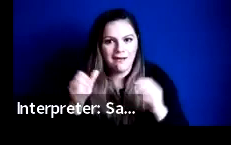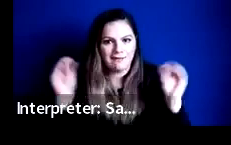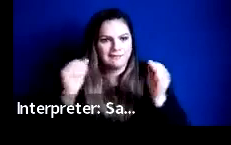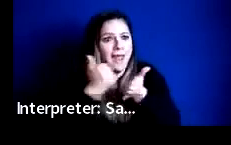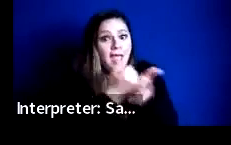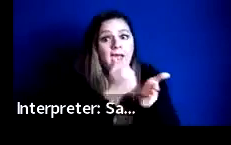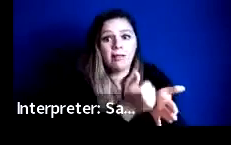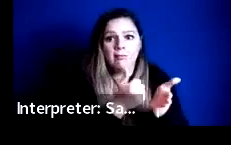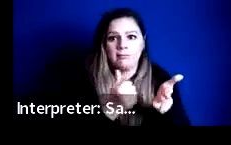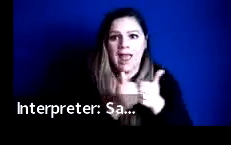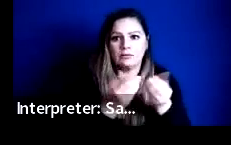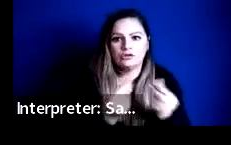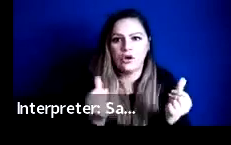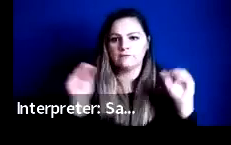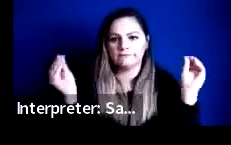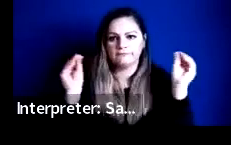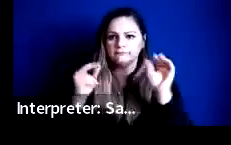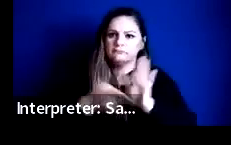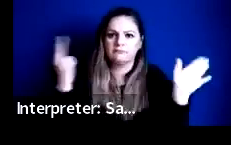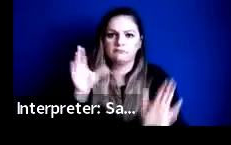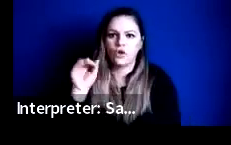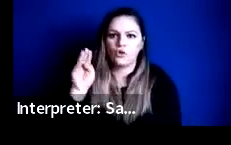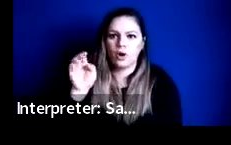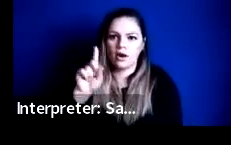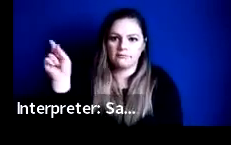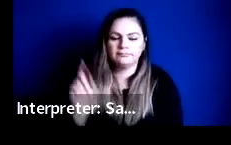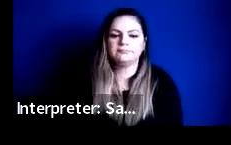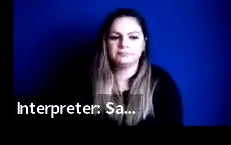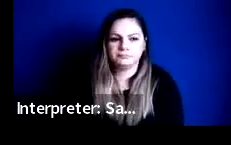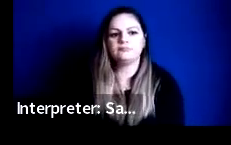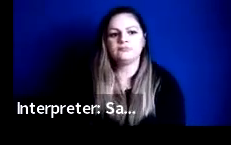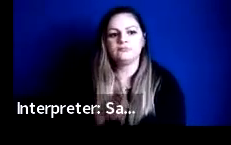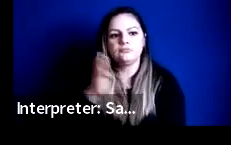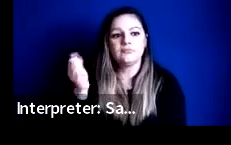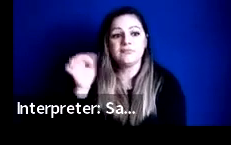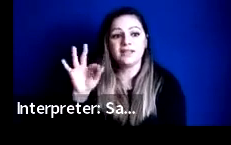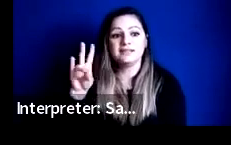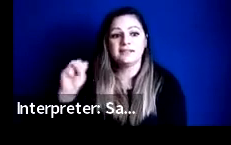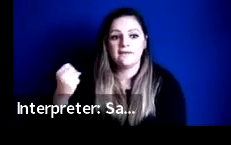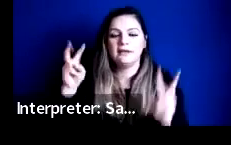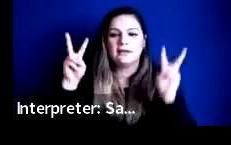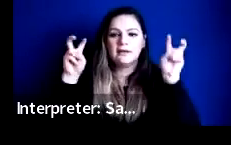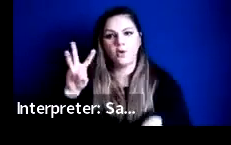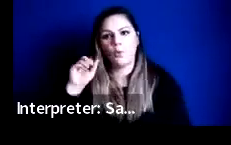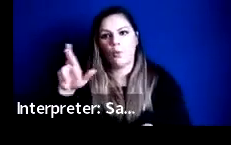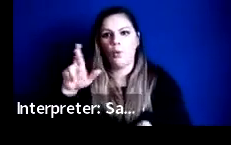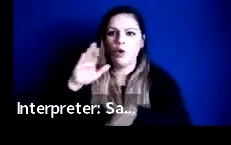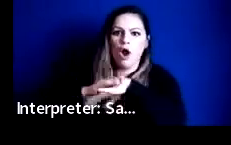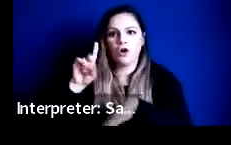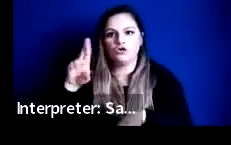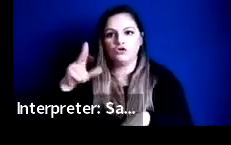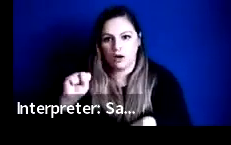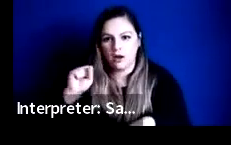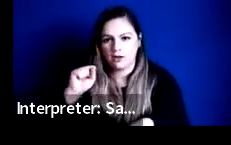And then in 1970s, the war on drugs begins. It's called America's